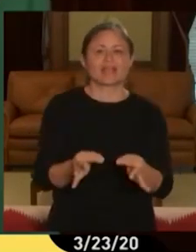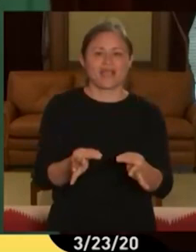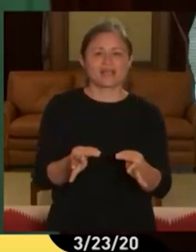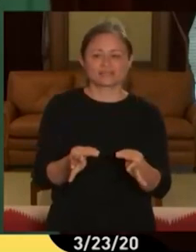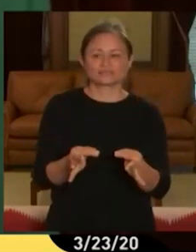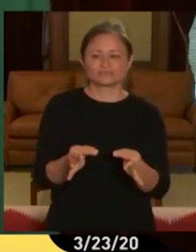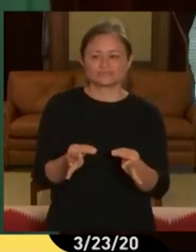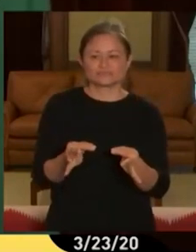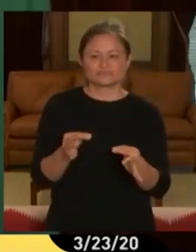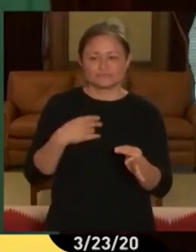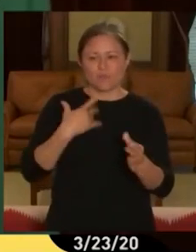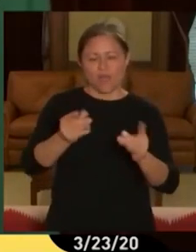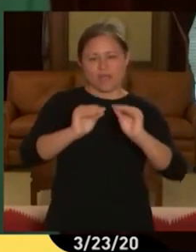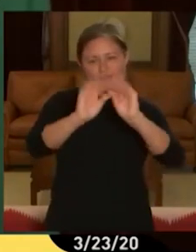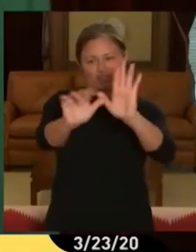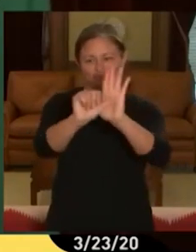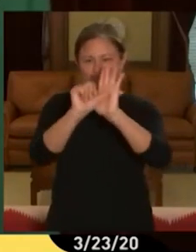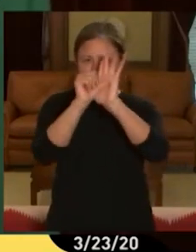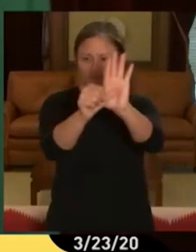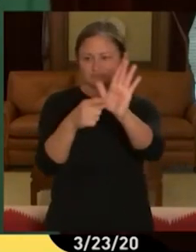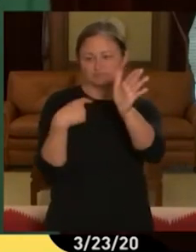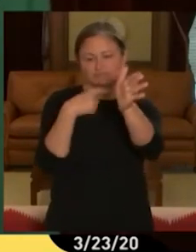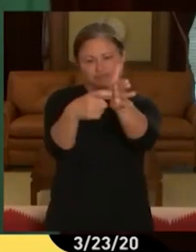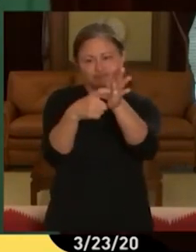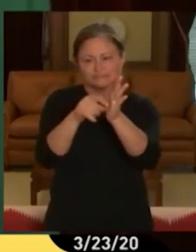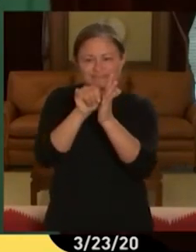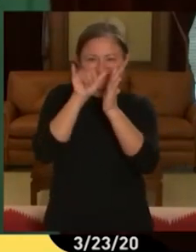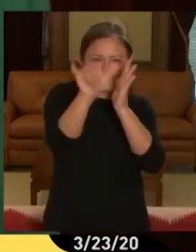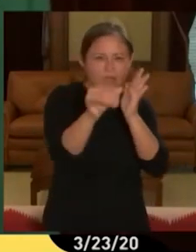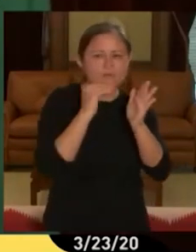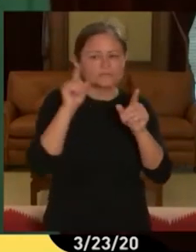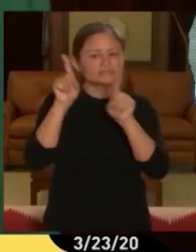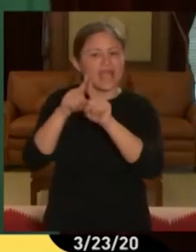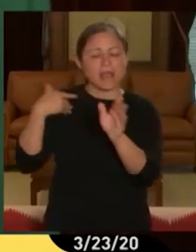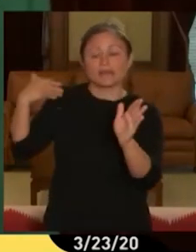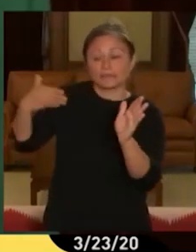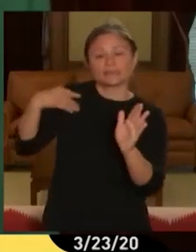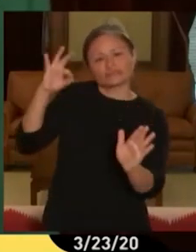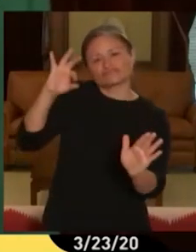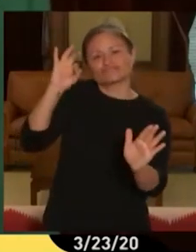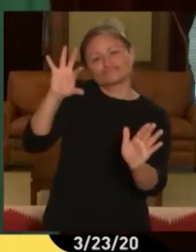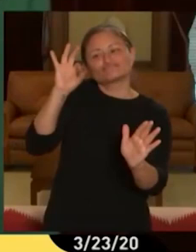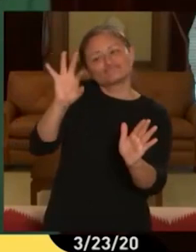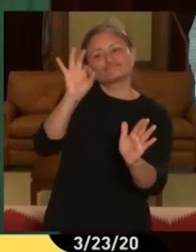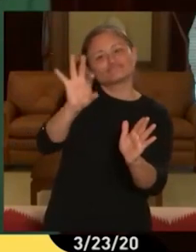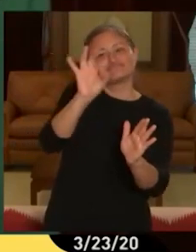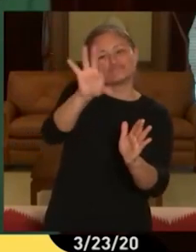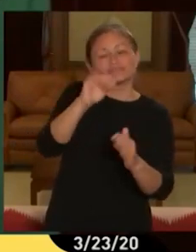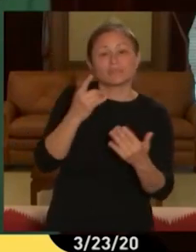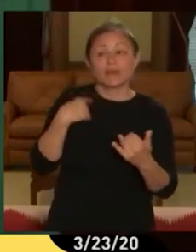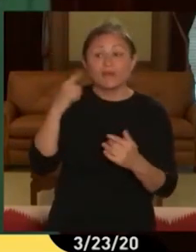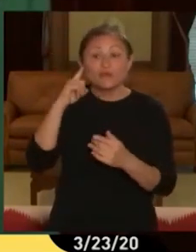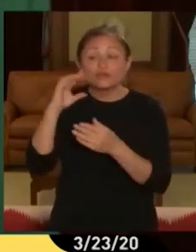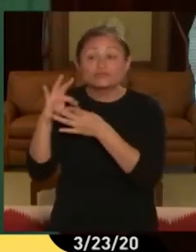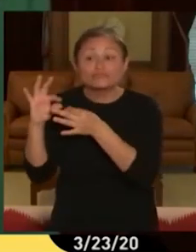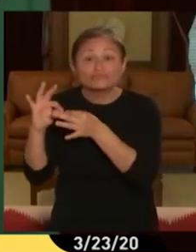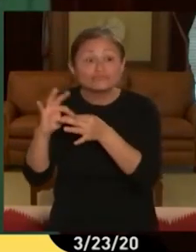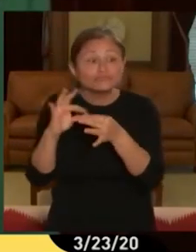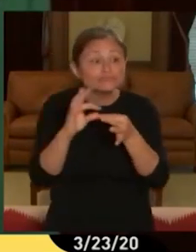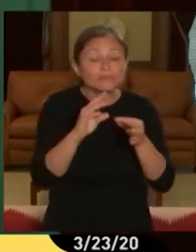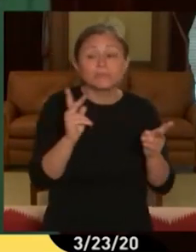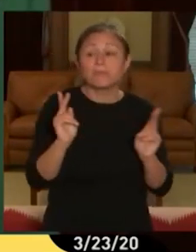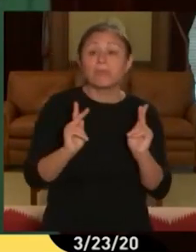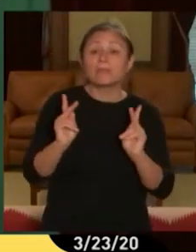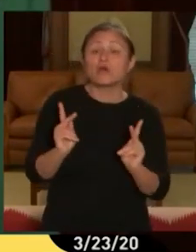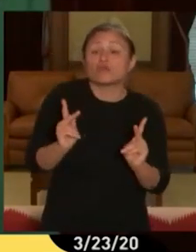for Washingtonians to stay home already. But I have heard from health professionals, local officials, and others